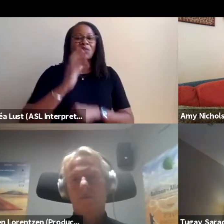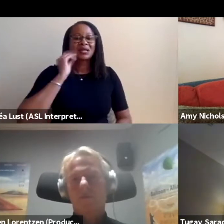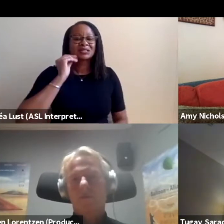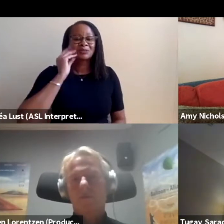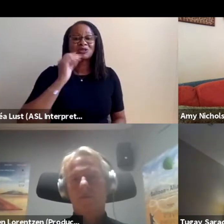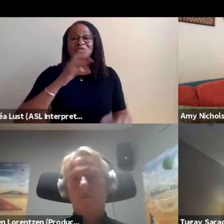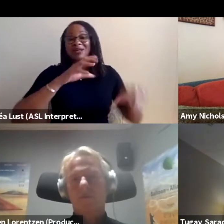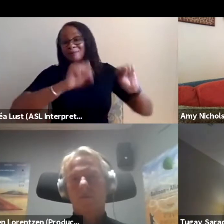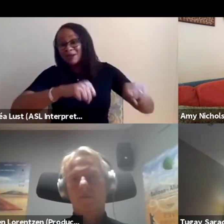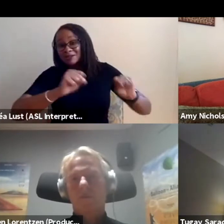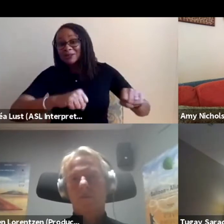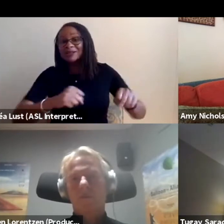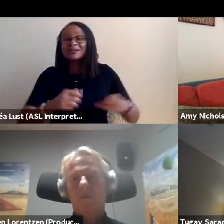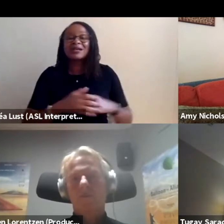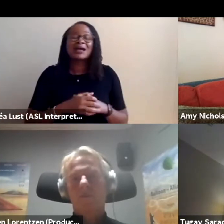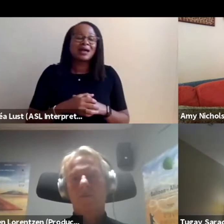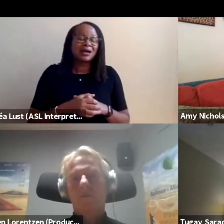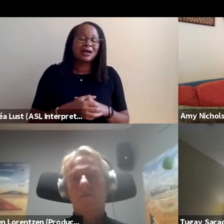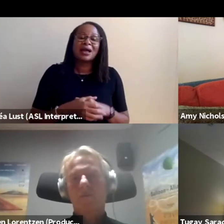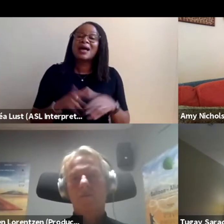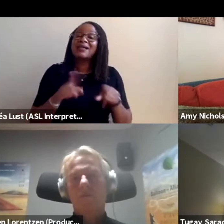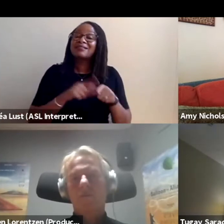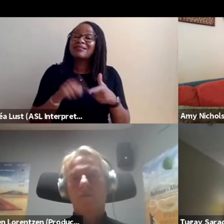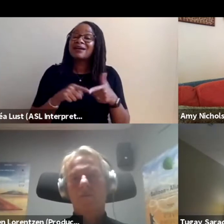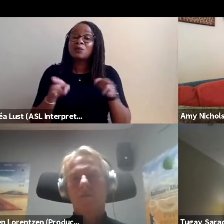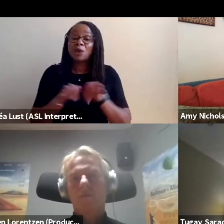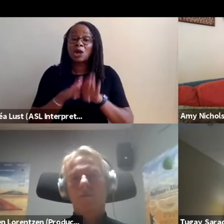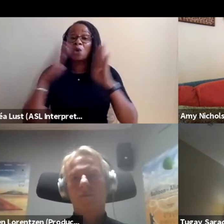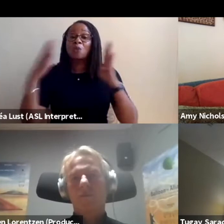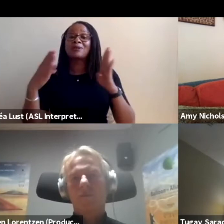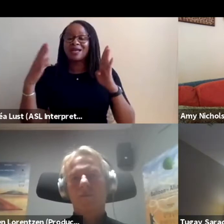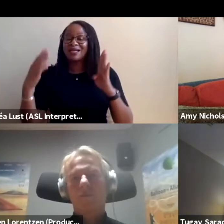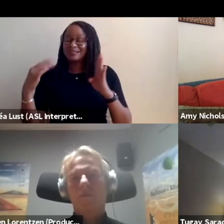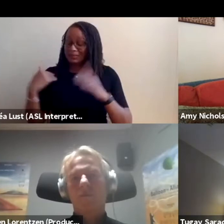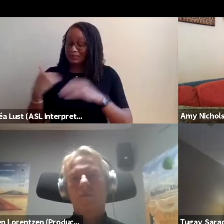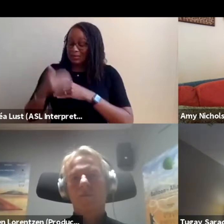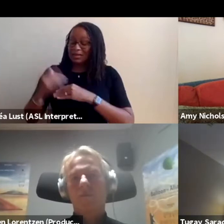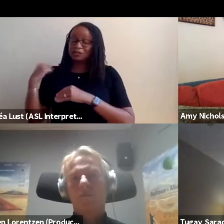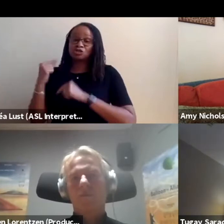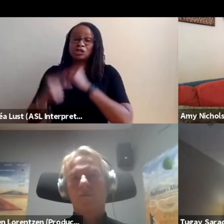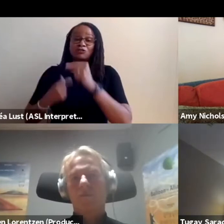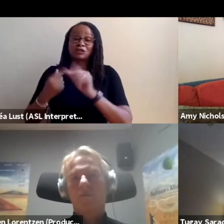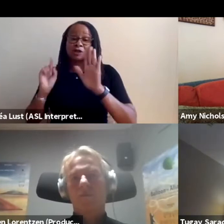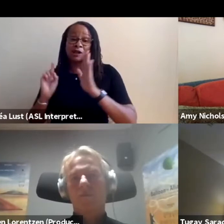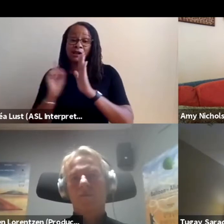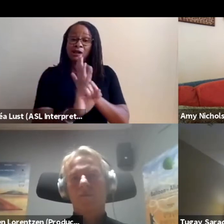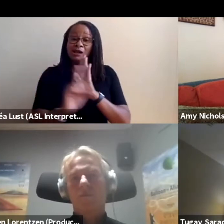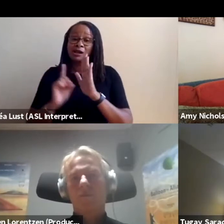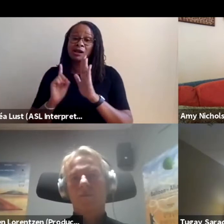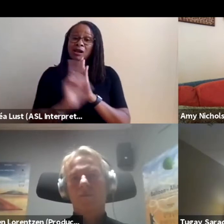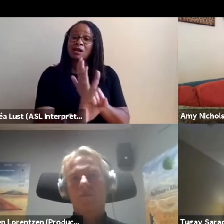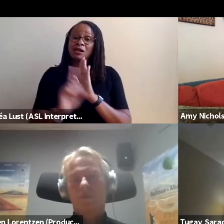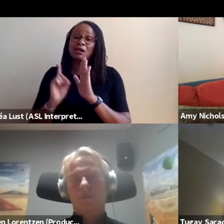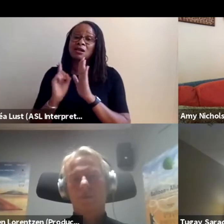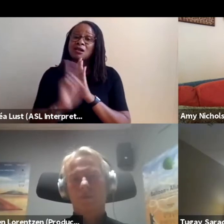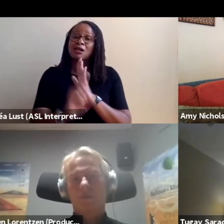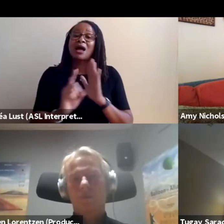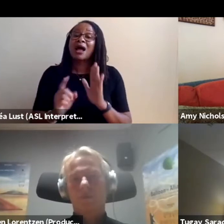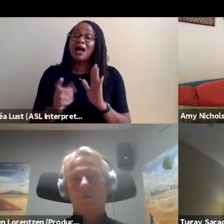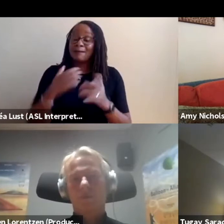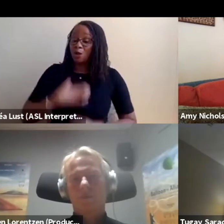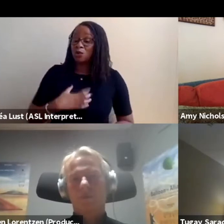and abilities, we open the door for the next generation. And my wish and my hope is that their voice